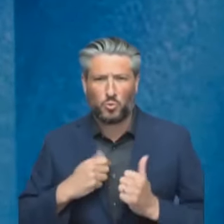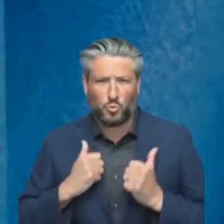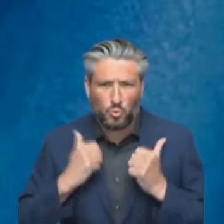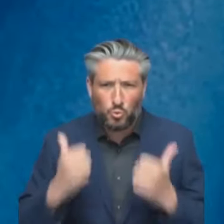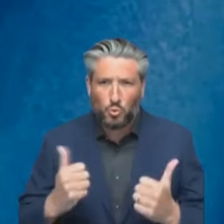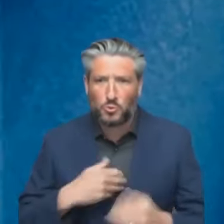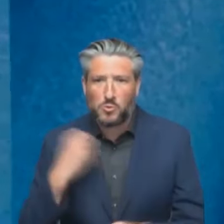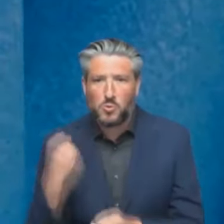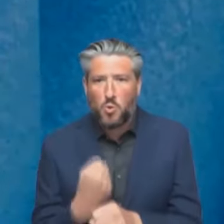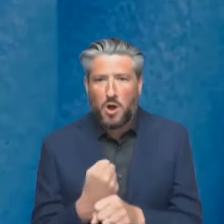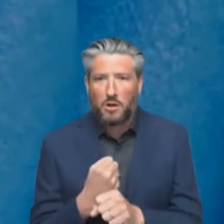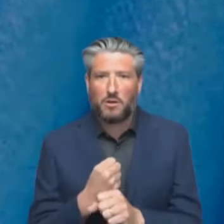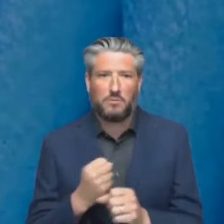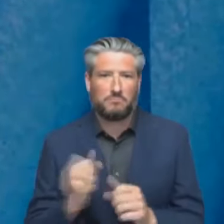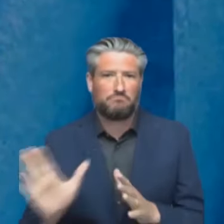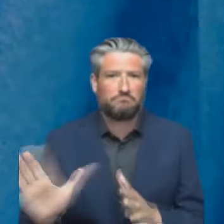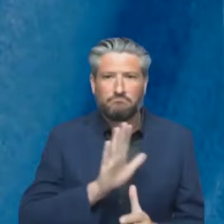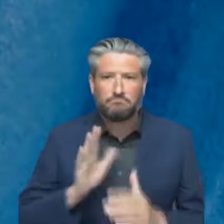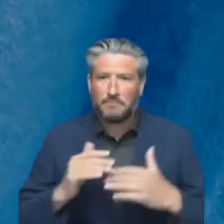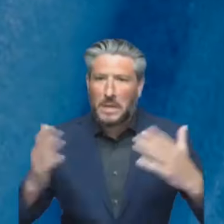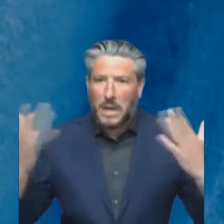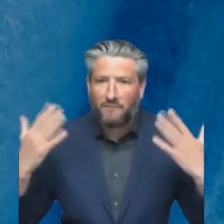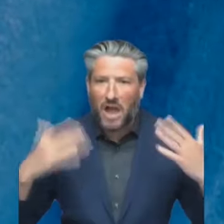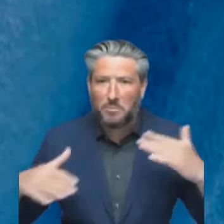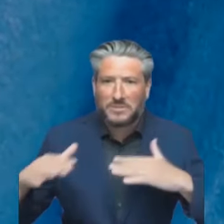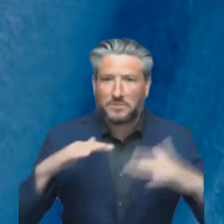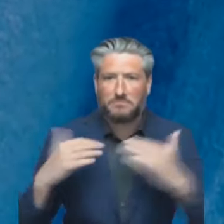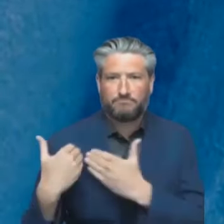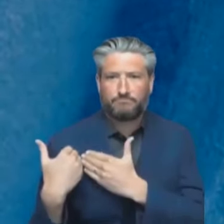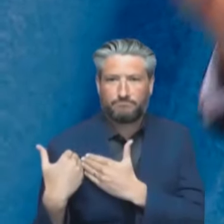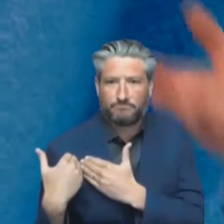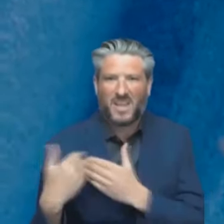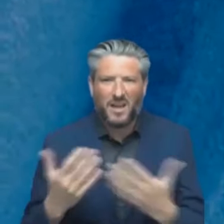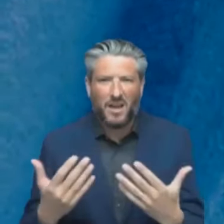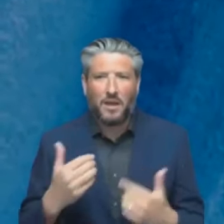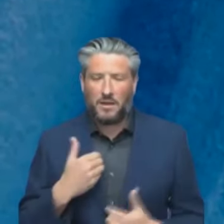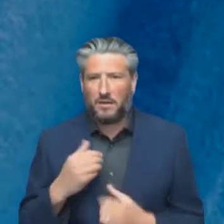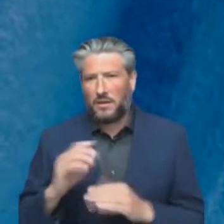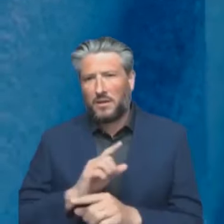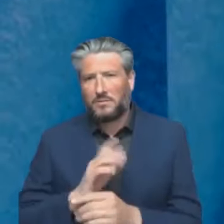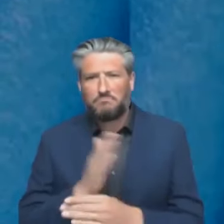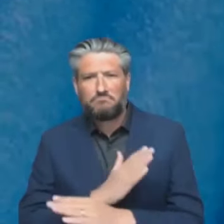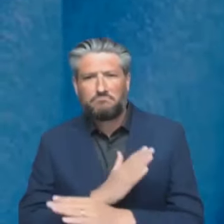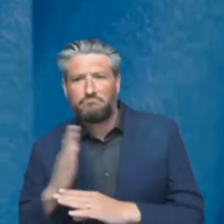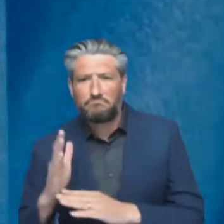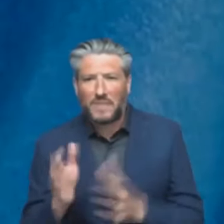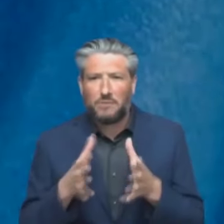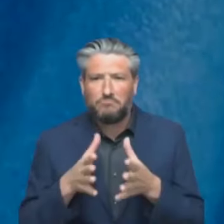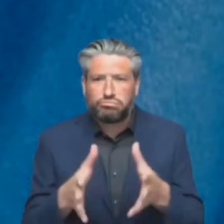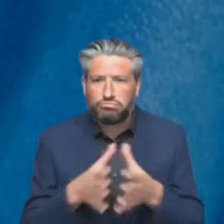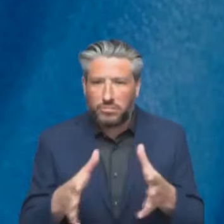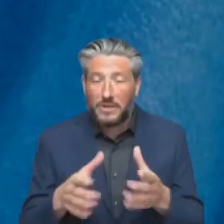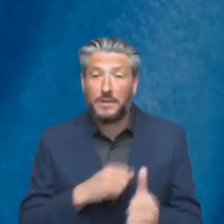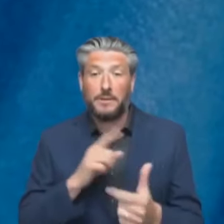view. Once you've heard about the CSR or ESG strategy, I shall, for my part, present our raison d'être, or corporate